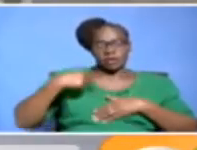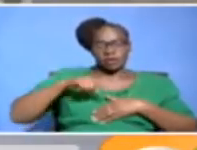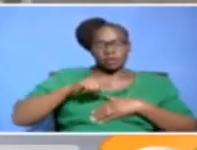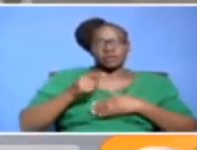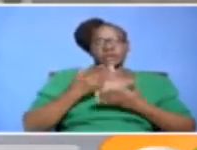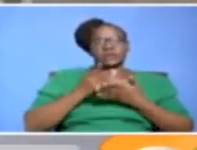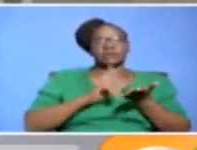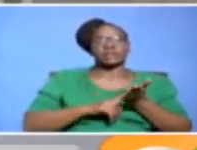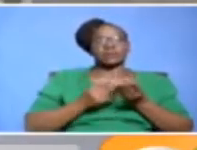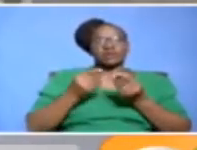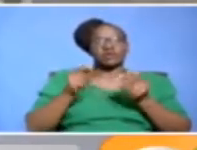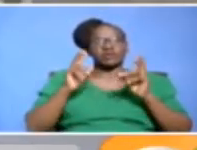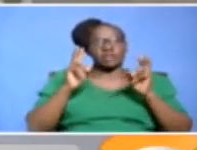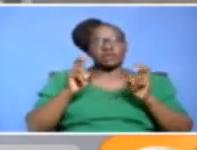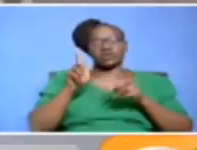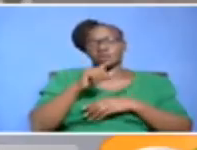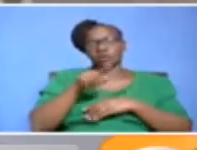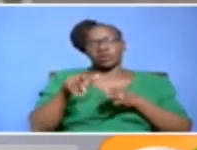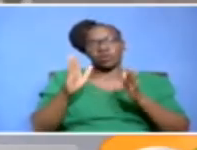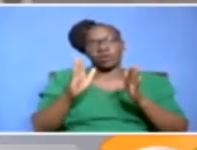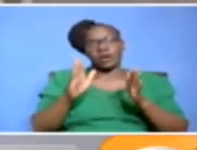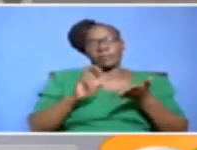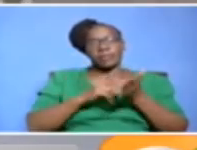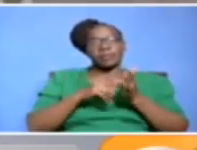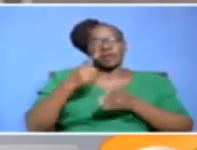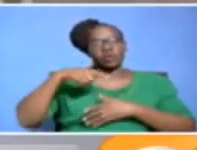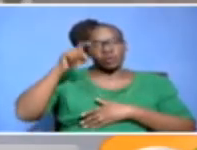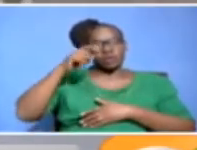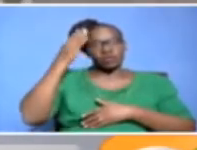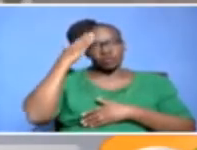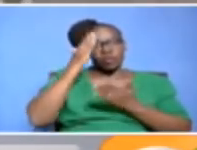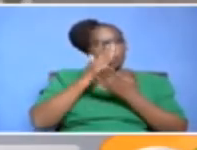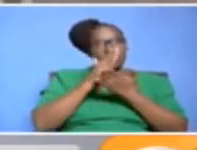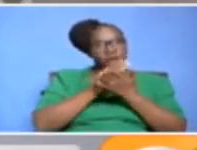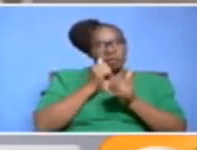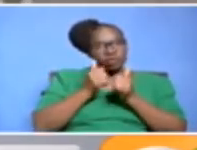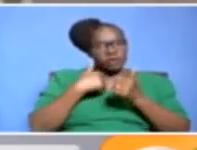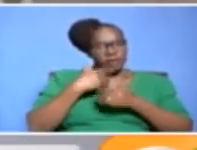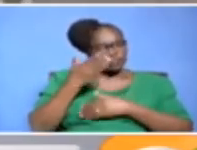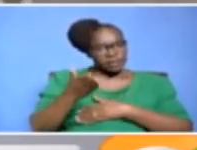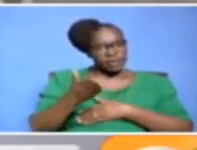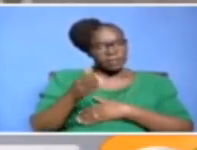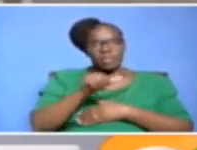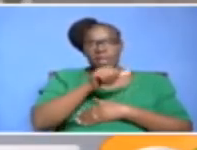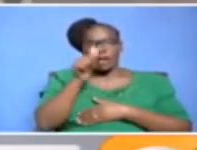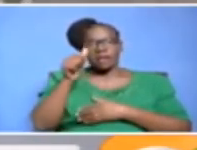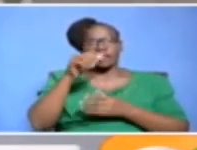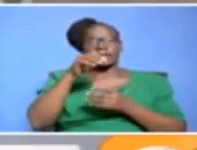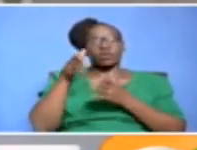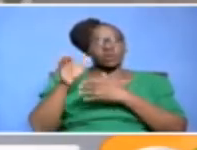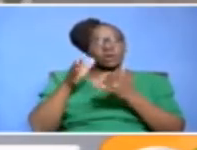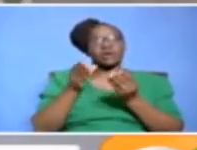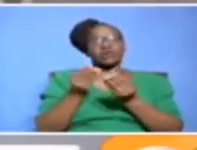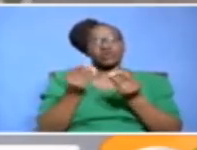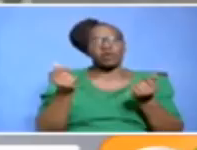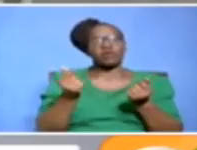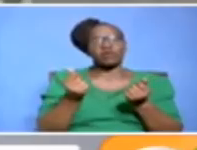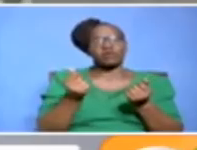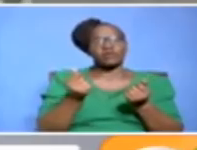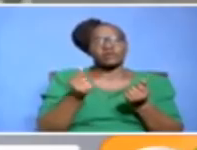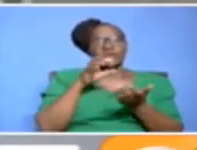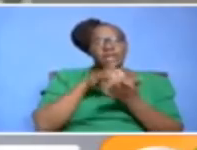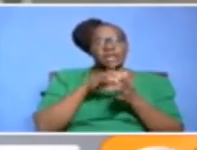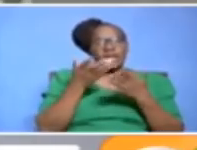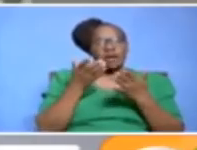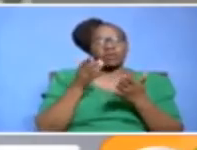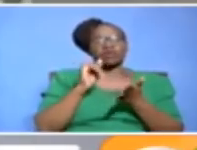with the issue in the wrong way. So what are the programs, what are the other rehabilitation issues that can be done so that the child does